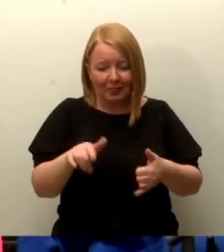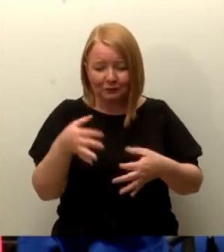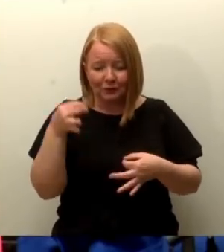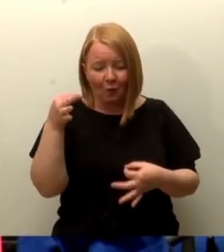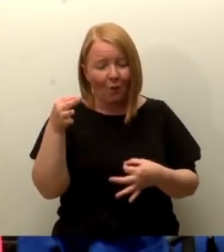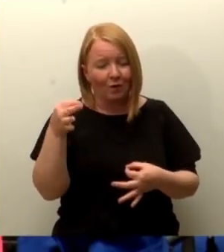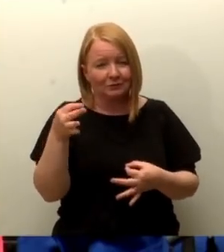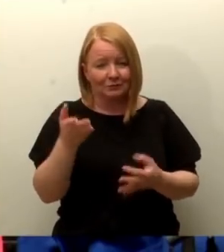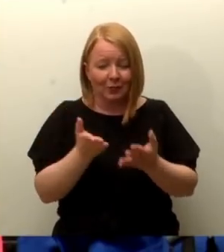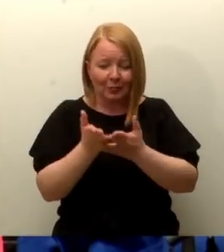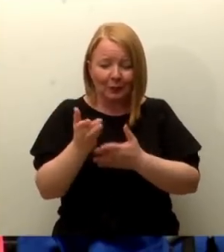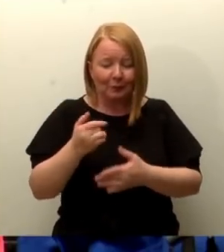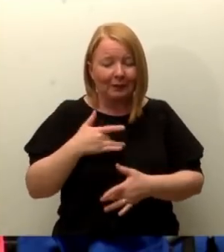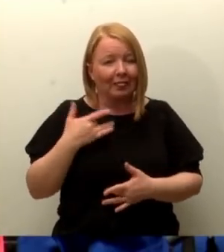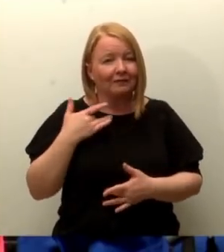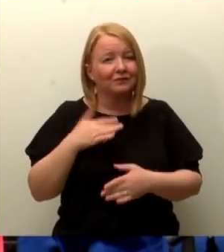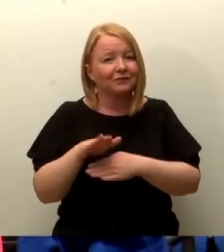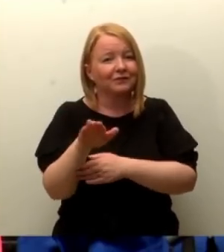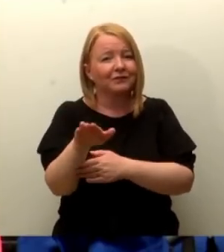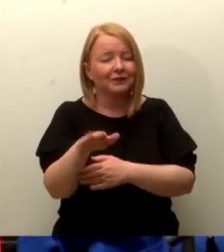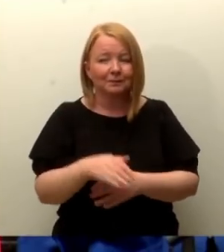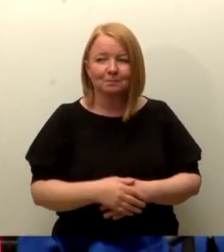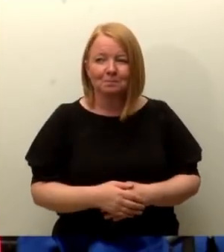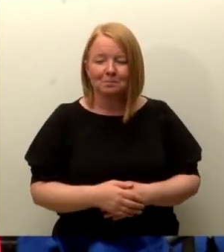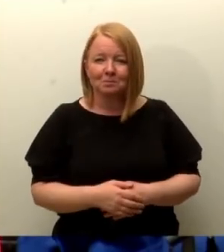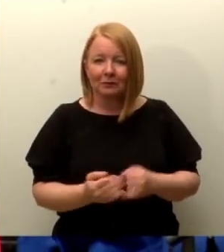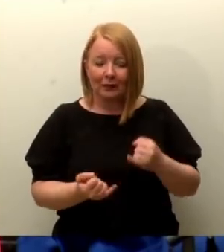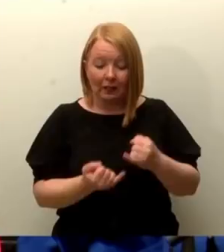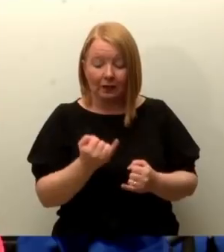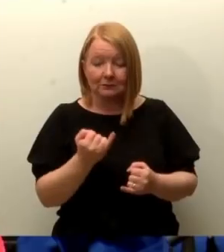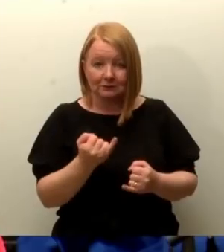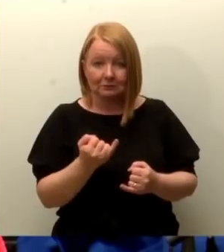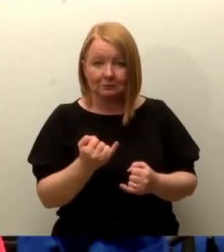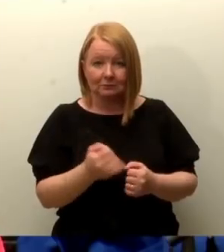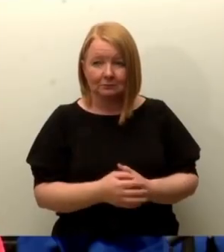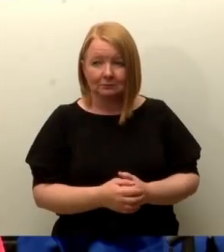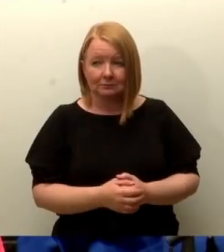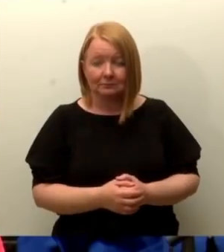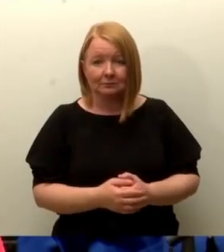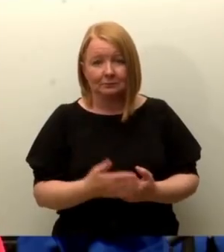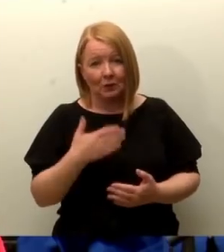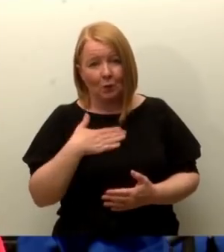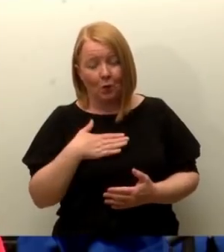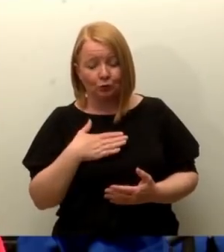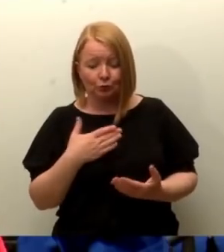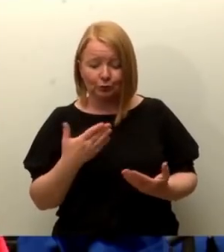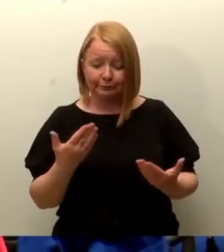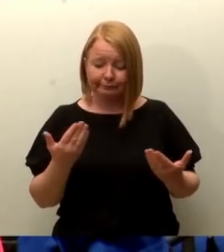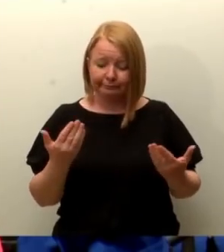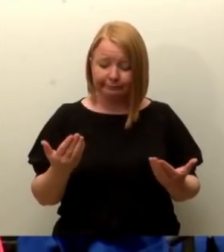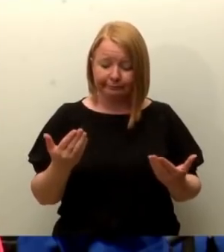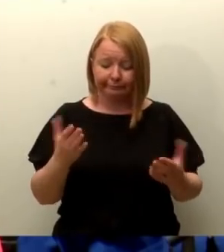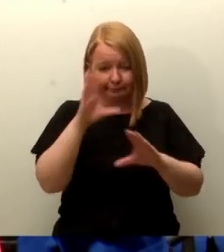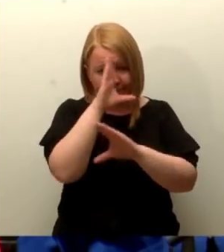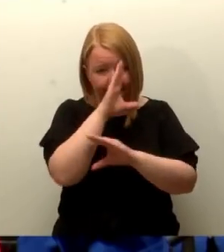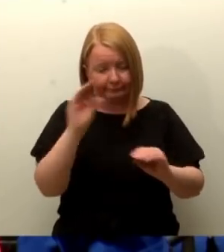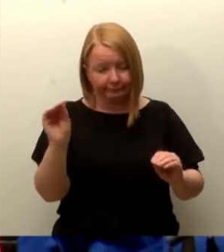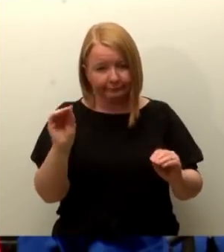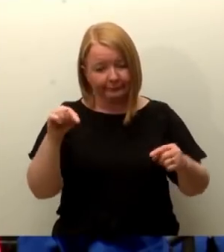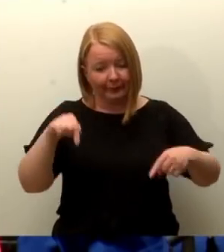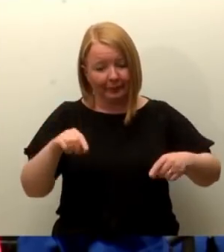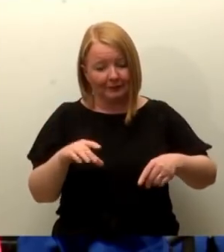my life. Last but not the least, I want to dedicate this honorary